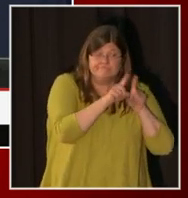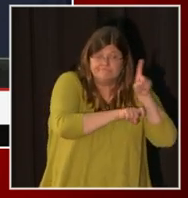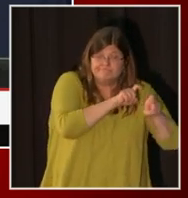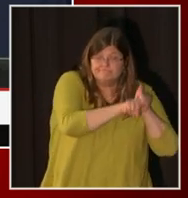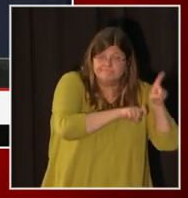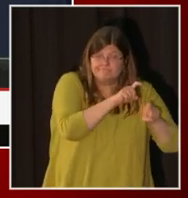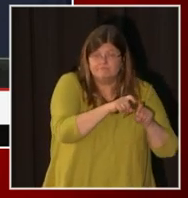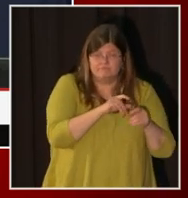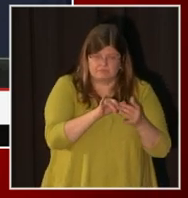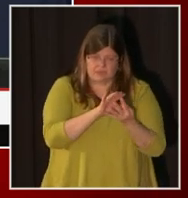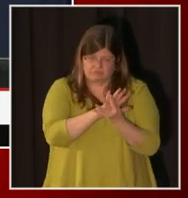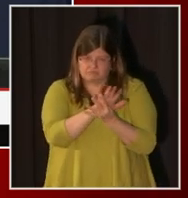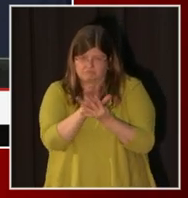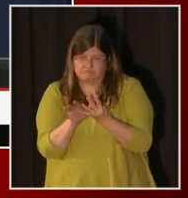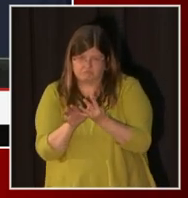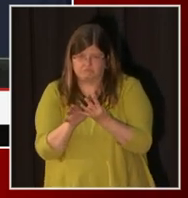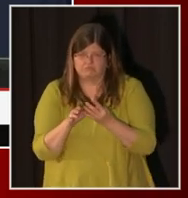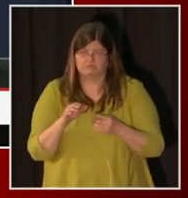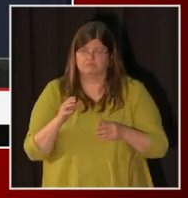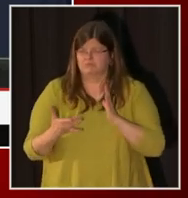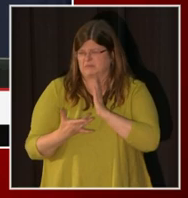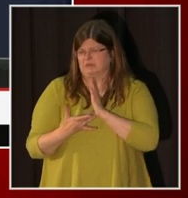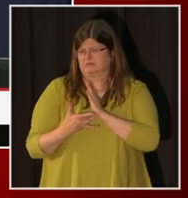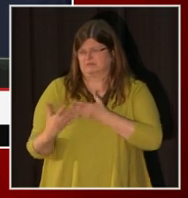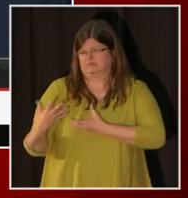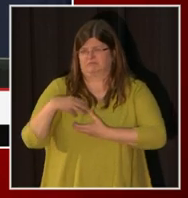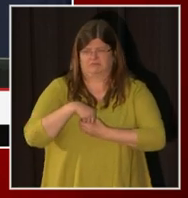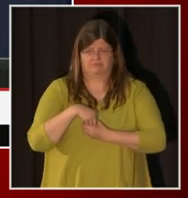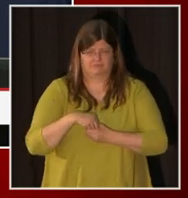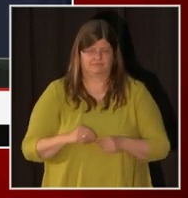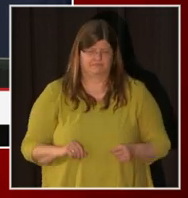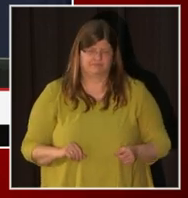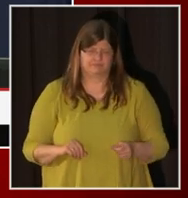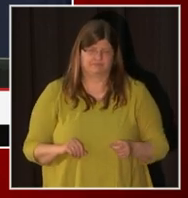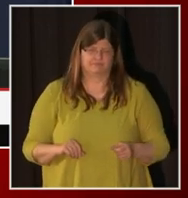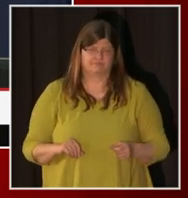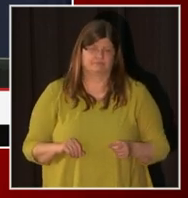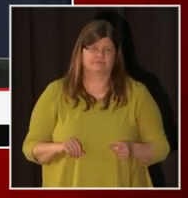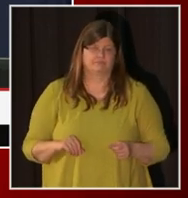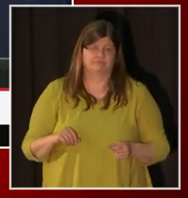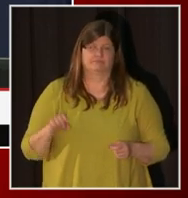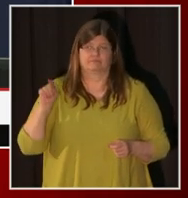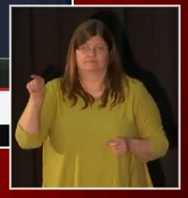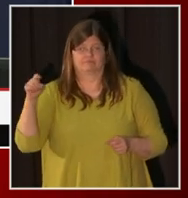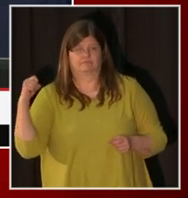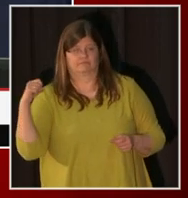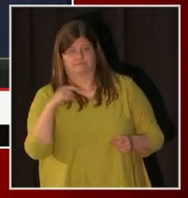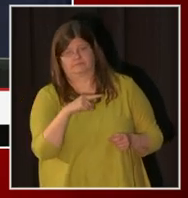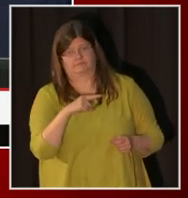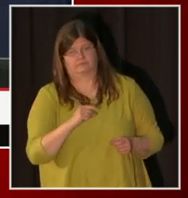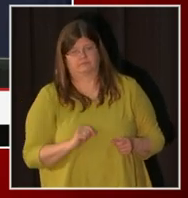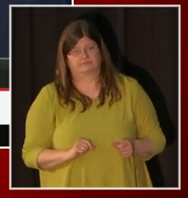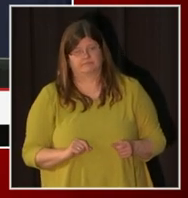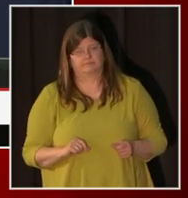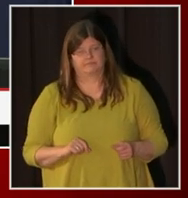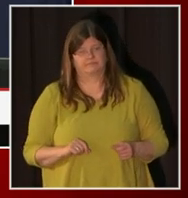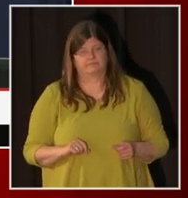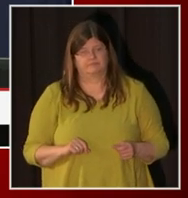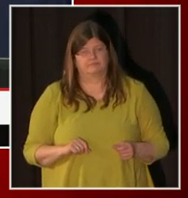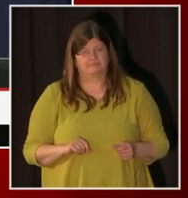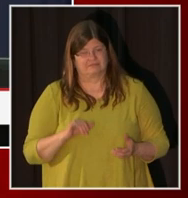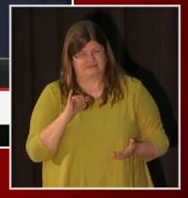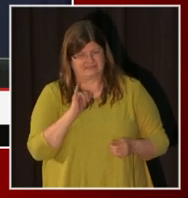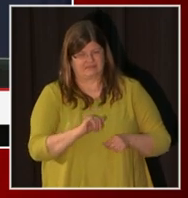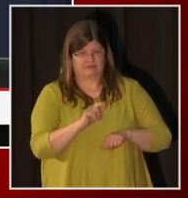of this. Mayor Bowser, do you have a timeline on your committees to reopen the task force that you're putting together? Have